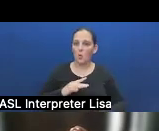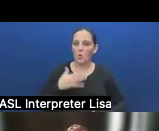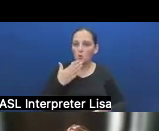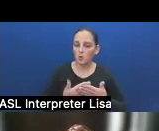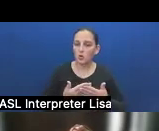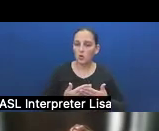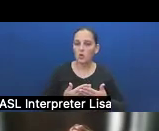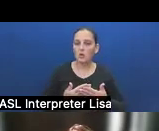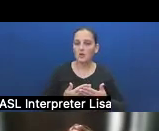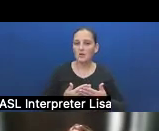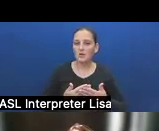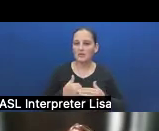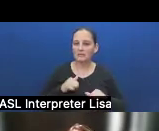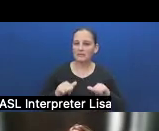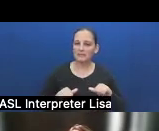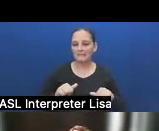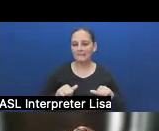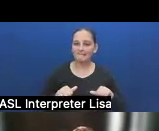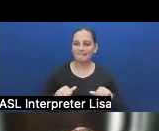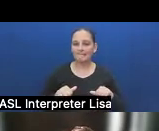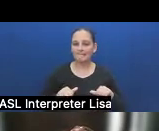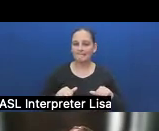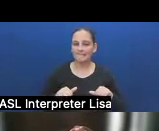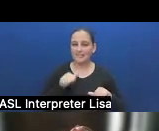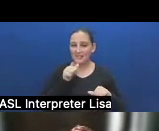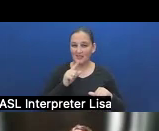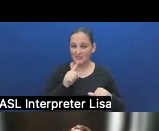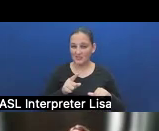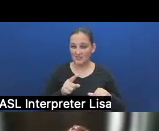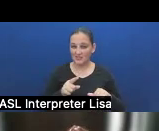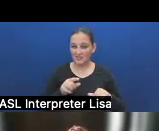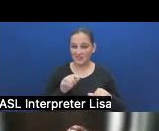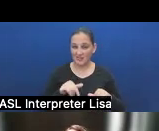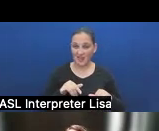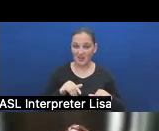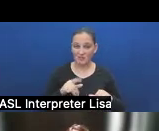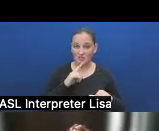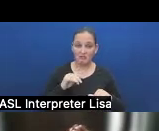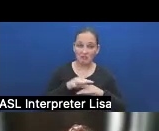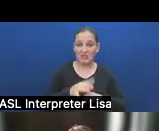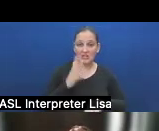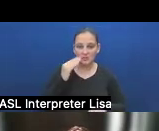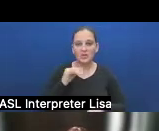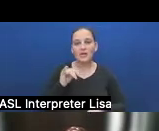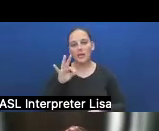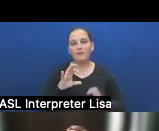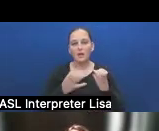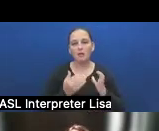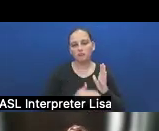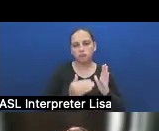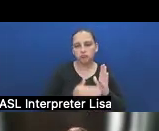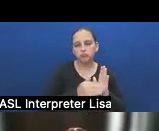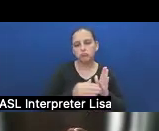not sure it's that bad of an experience. When you start reusing classes and you have students with needs in